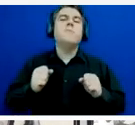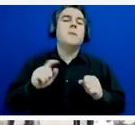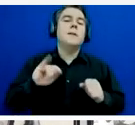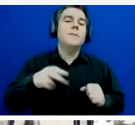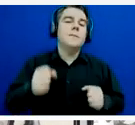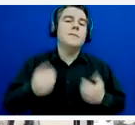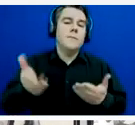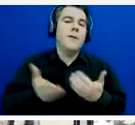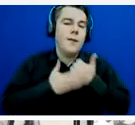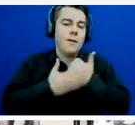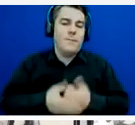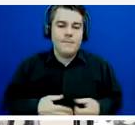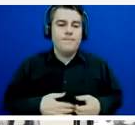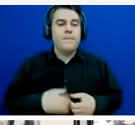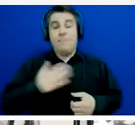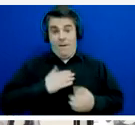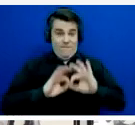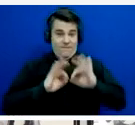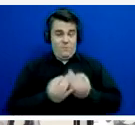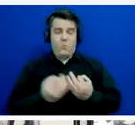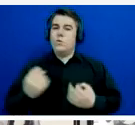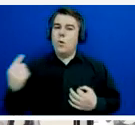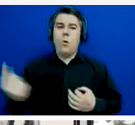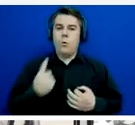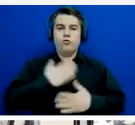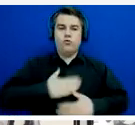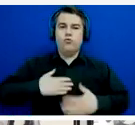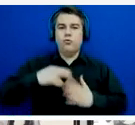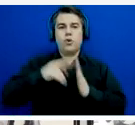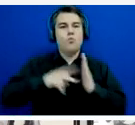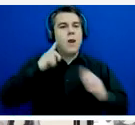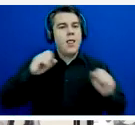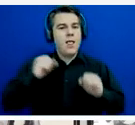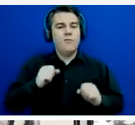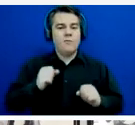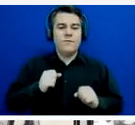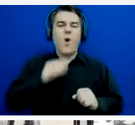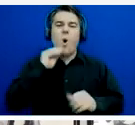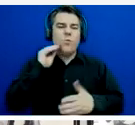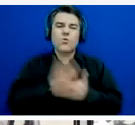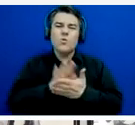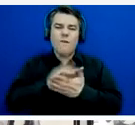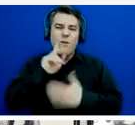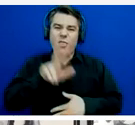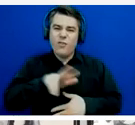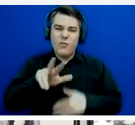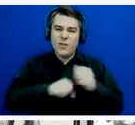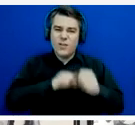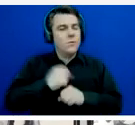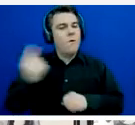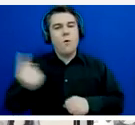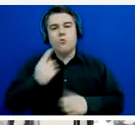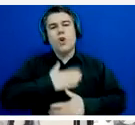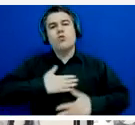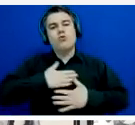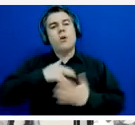that. My family has always enjoyed reading aloud. We've homeschooled for 33 years now, and we've always enjoyed reading